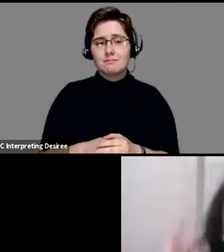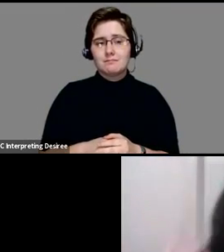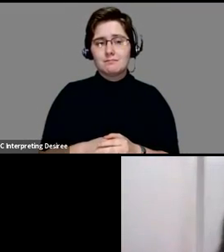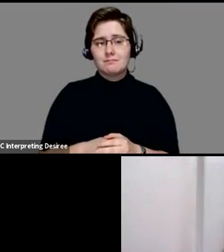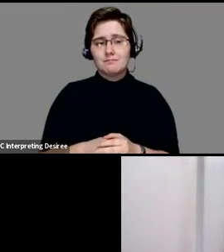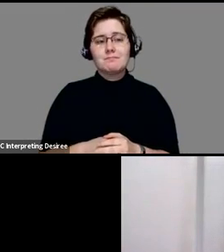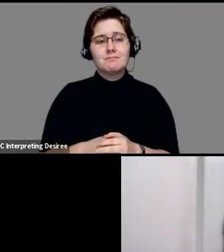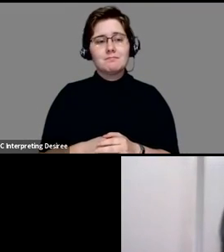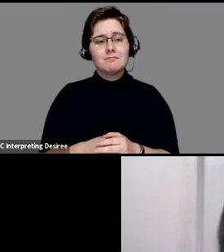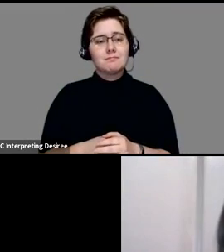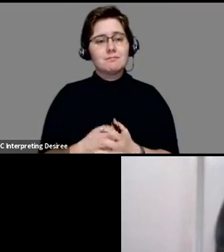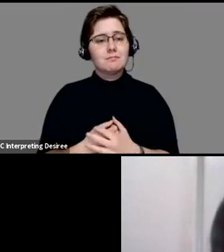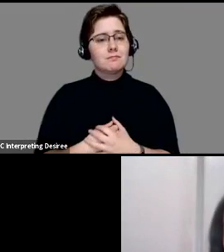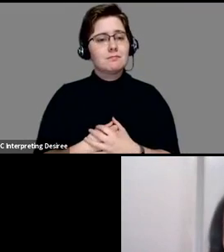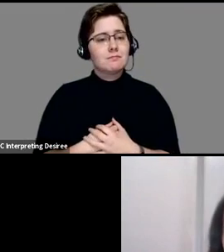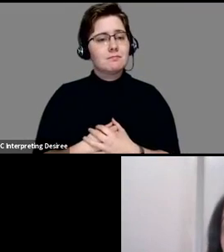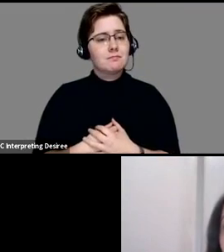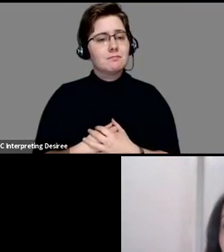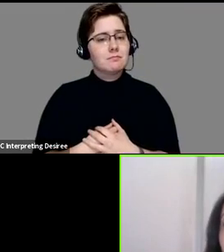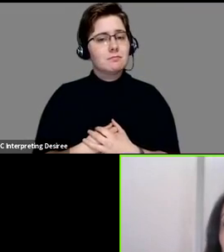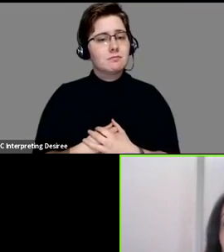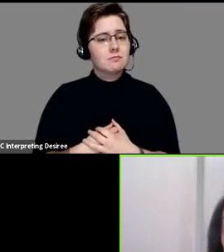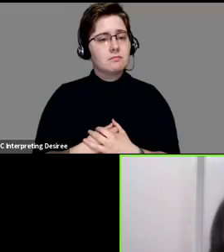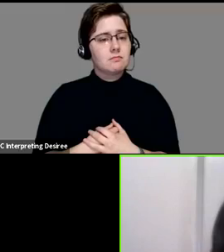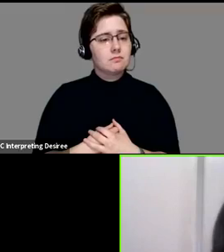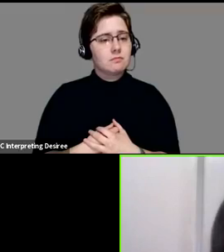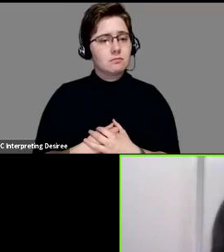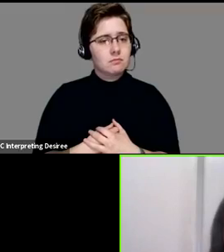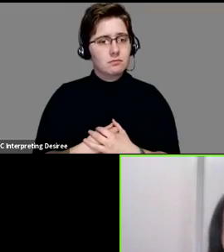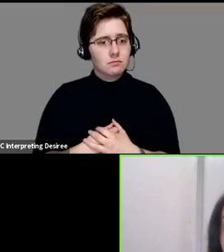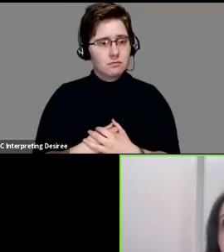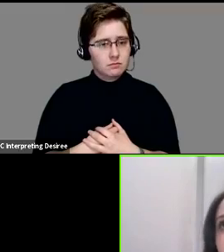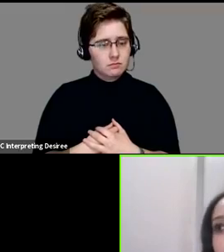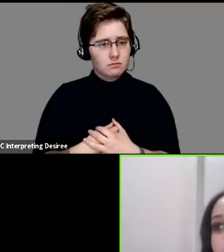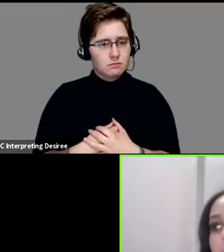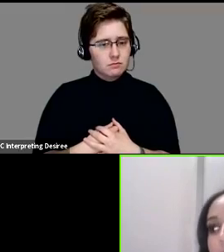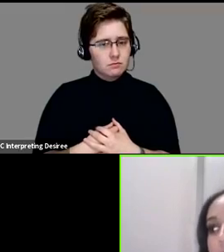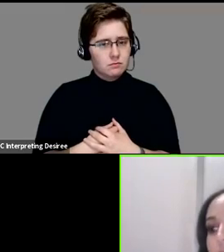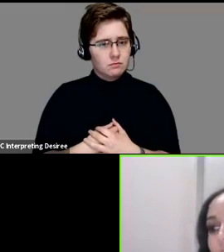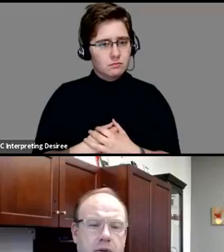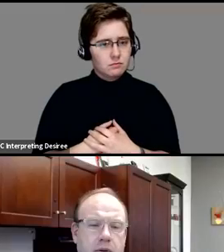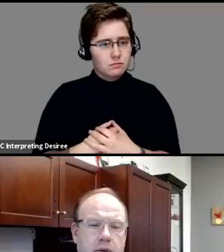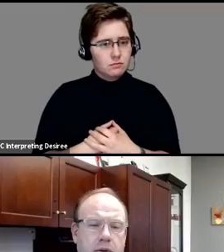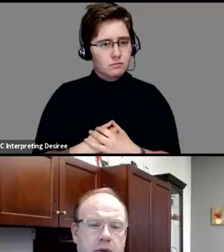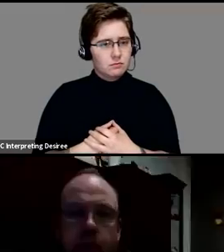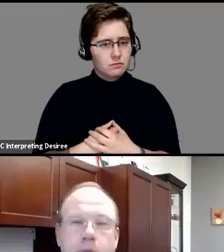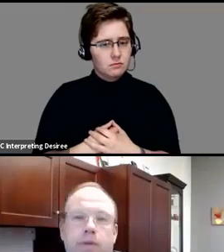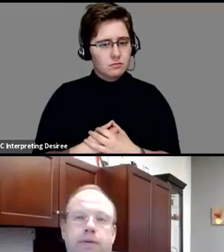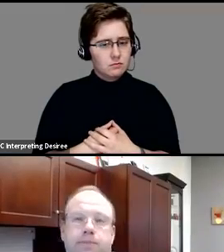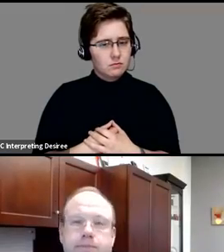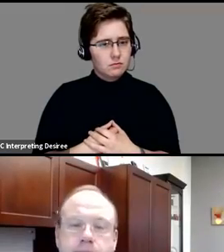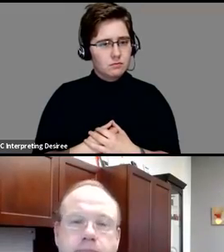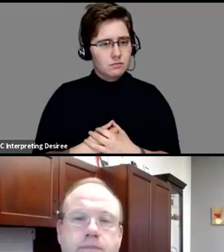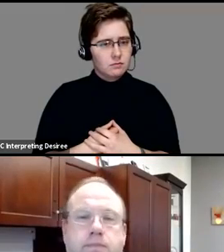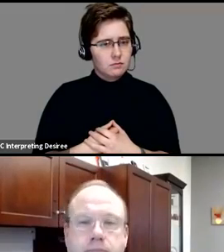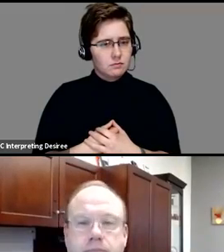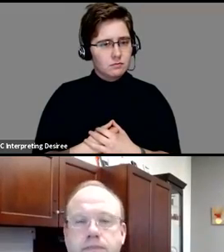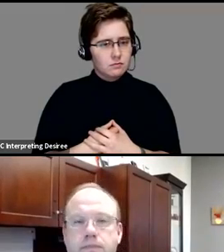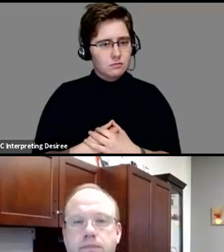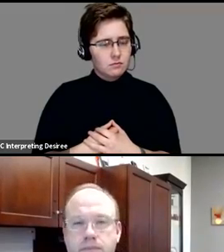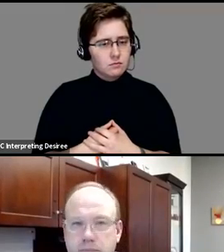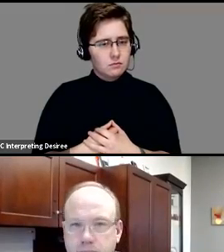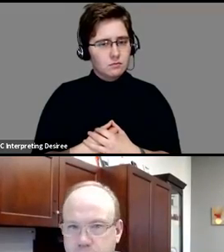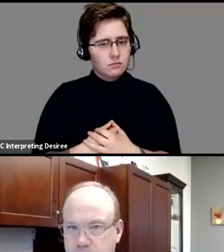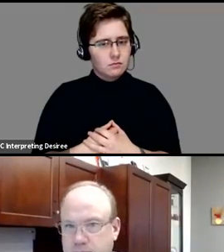Yes. Okay, my question's for you, Eric. As we've seen, the virus increase over the last couple